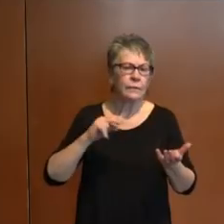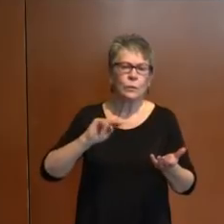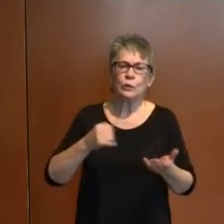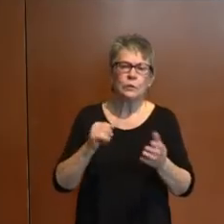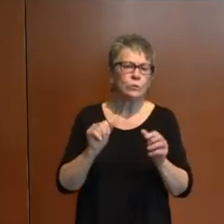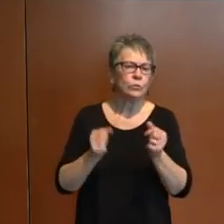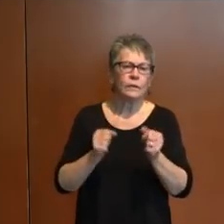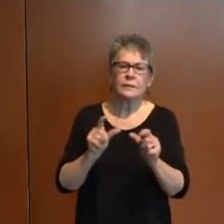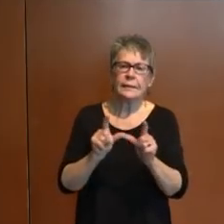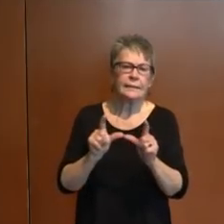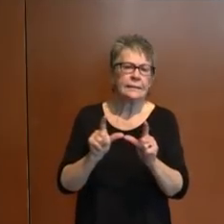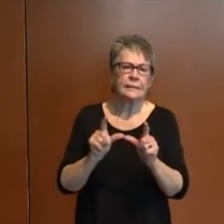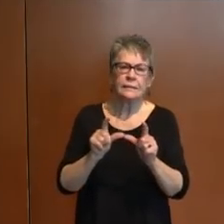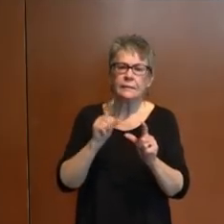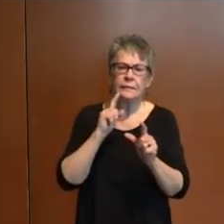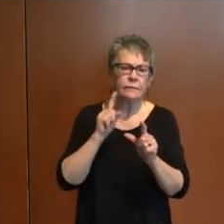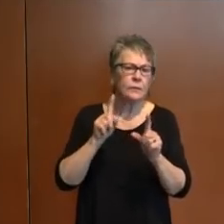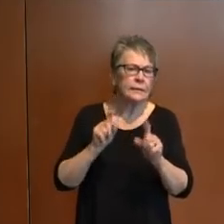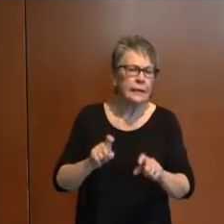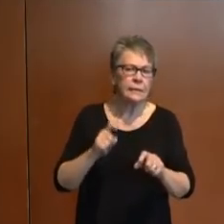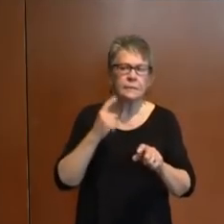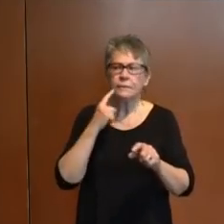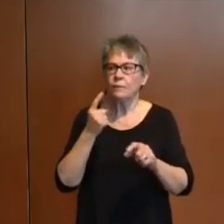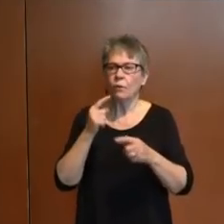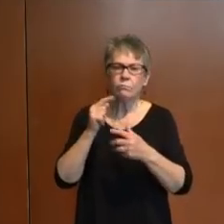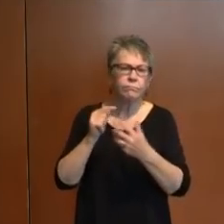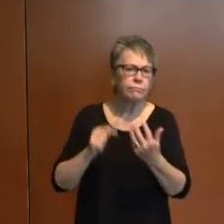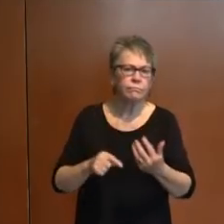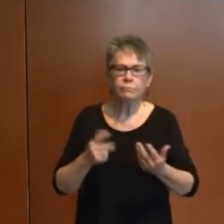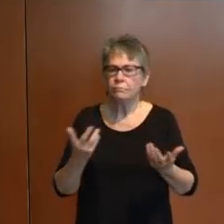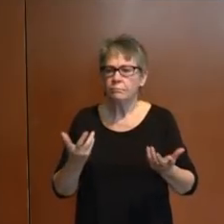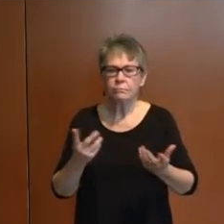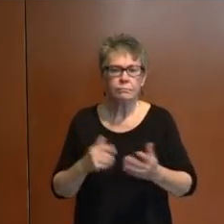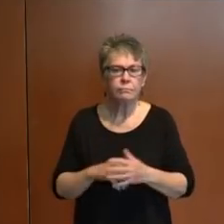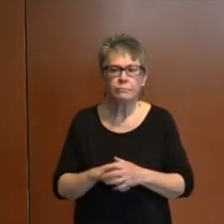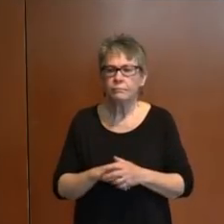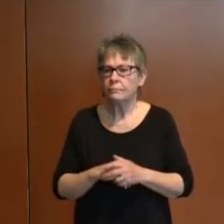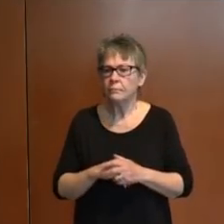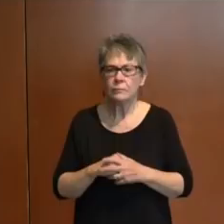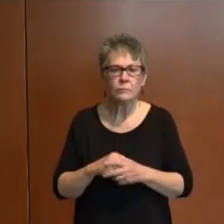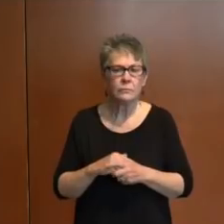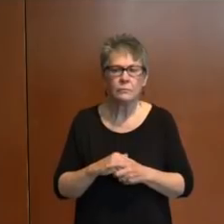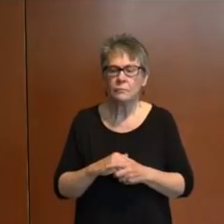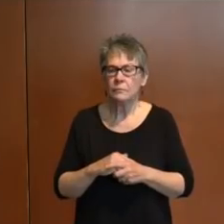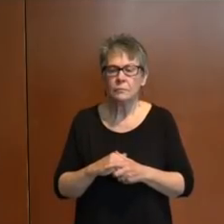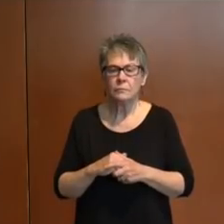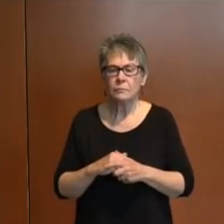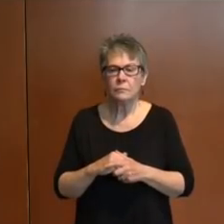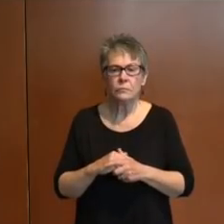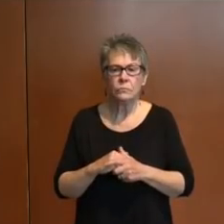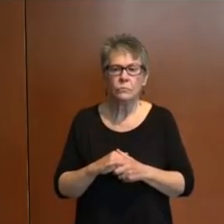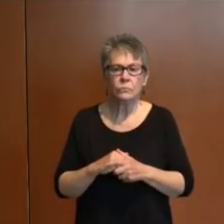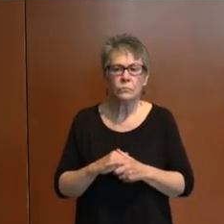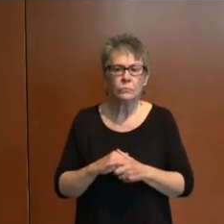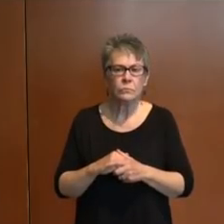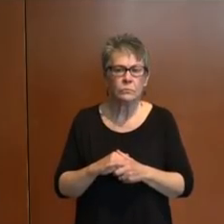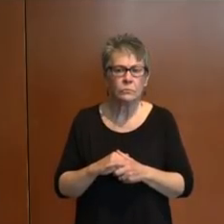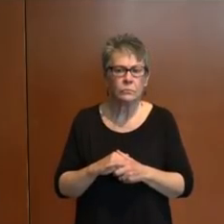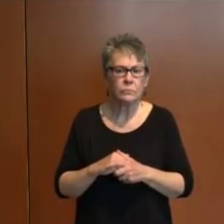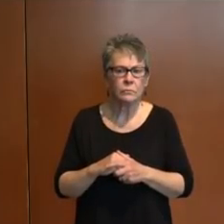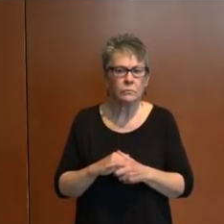another question, but I'm not so sure how far into April the testing goes. It's something that we analyze day in and day out with regards